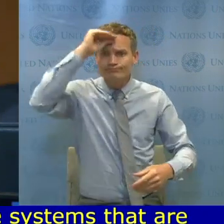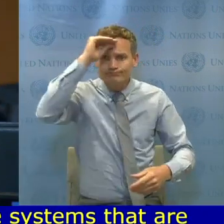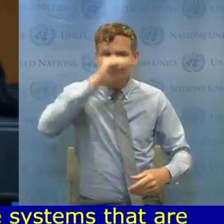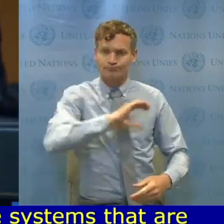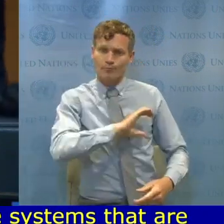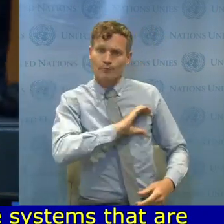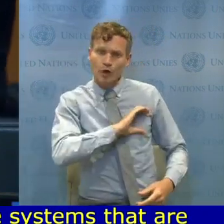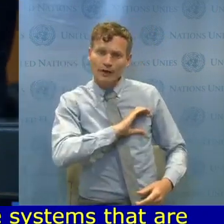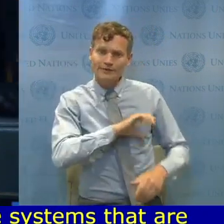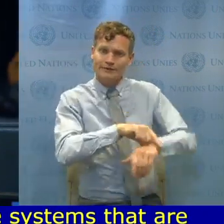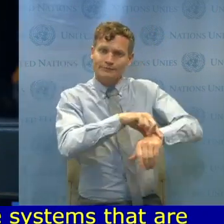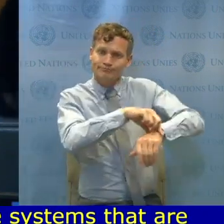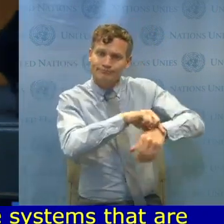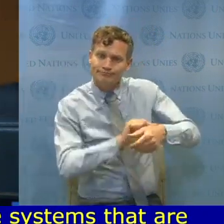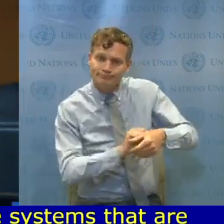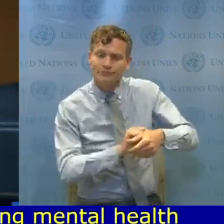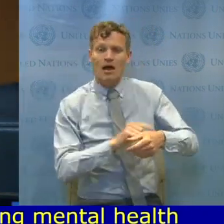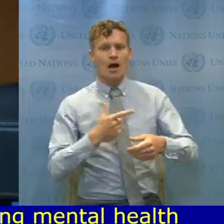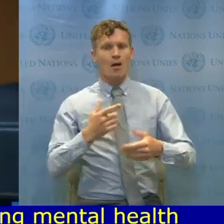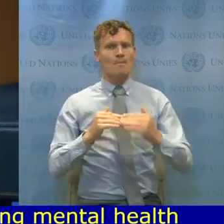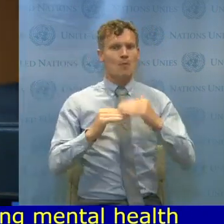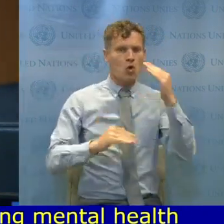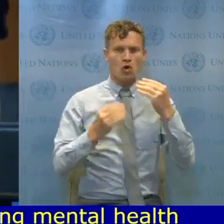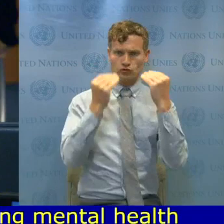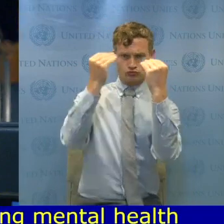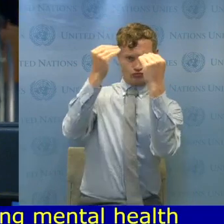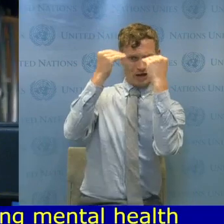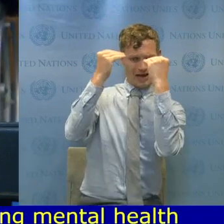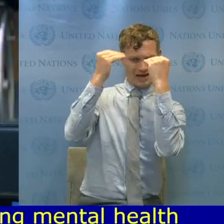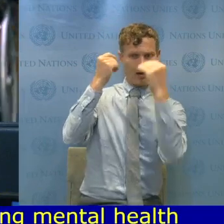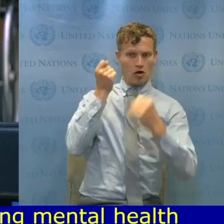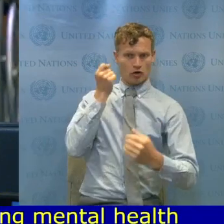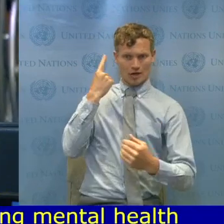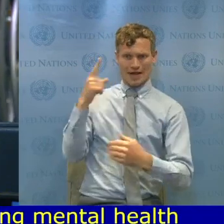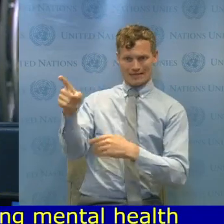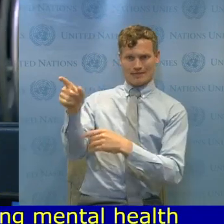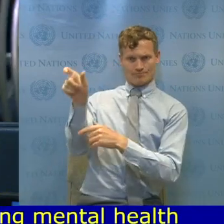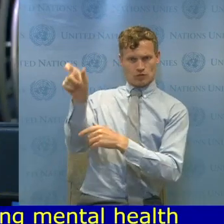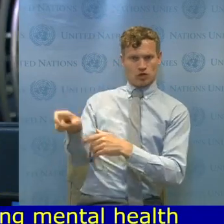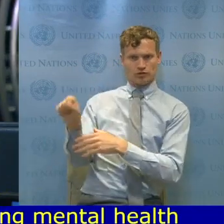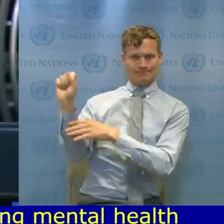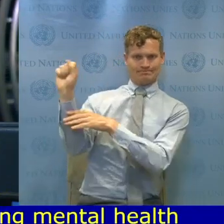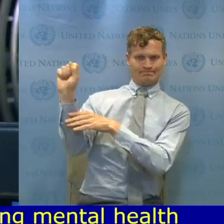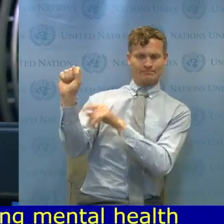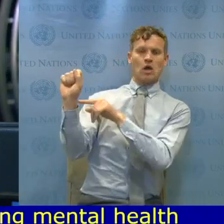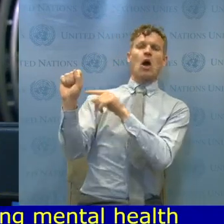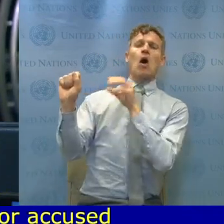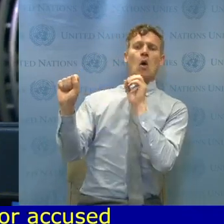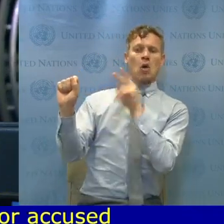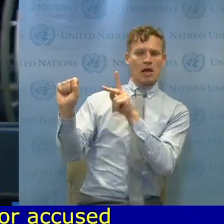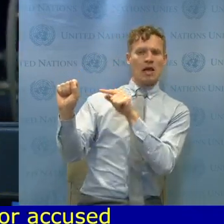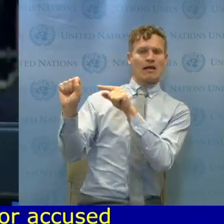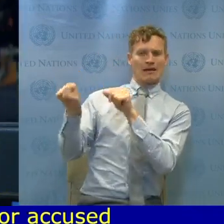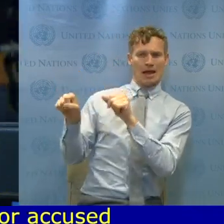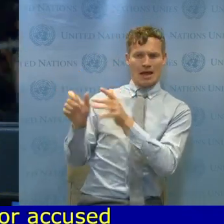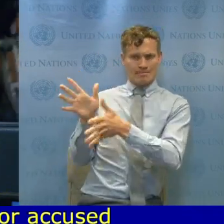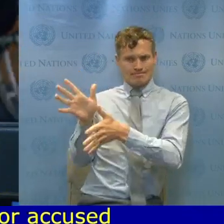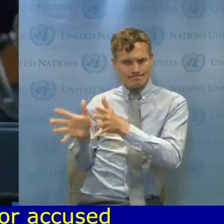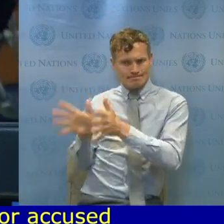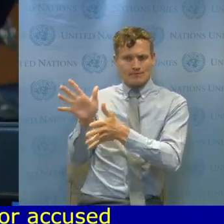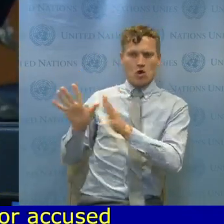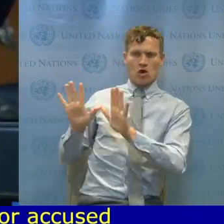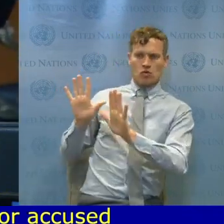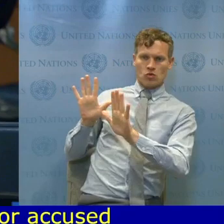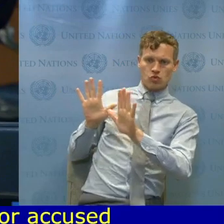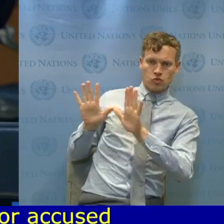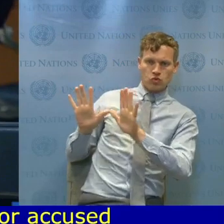need access to conflict resolution for interpersonal disagreements. These functions must be de-linked